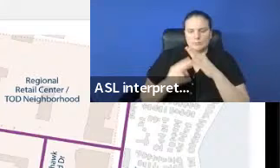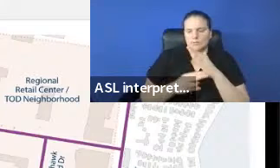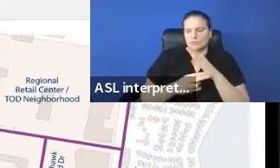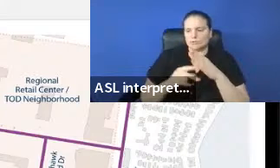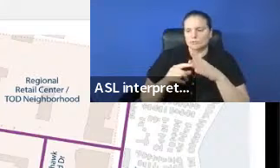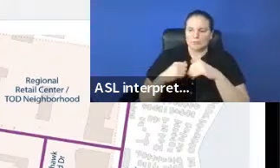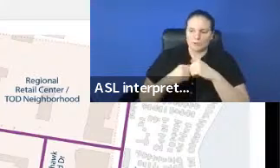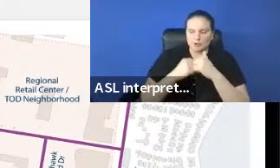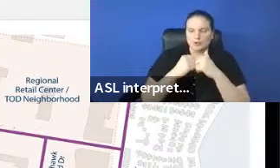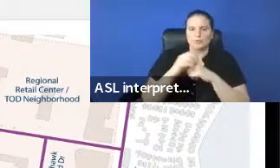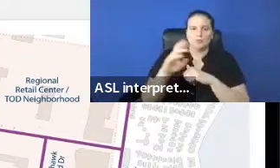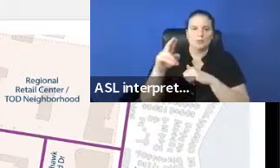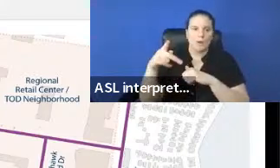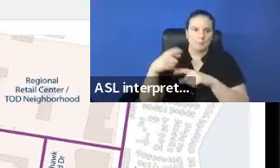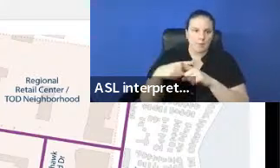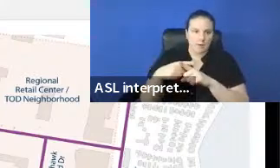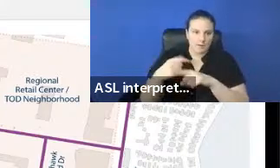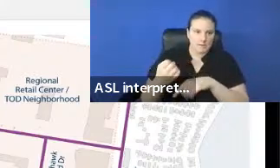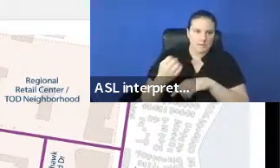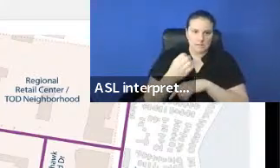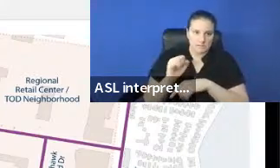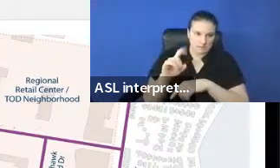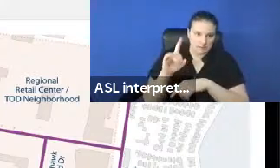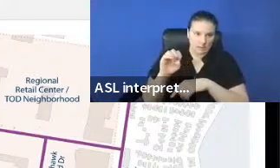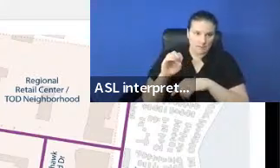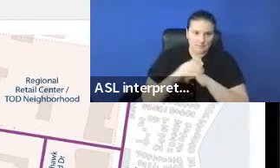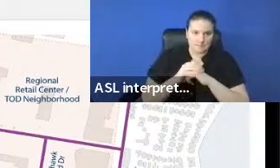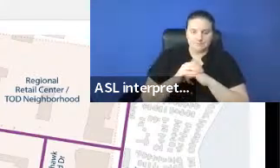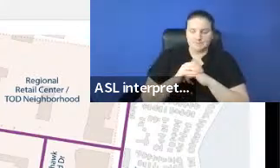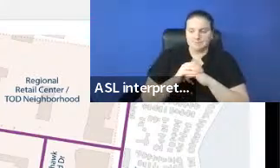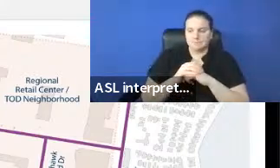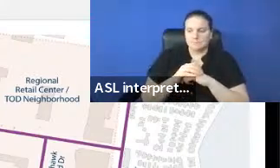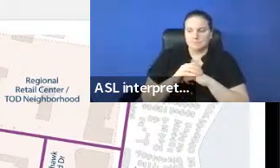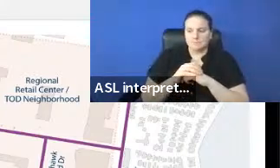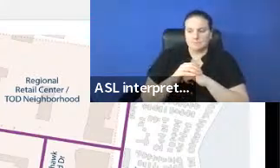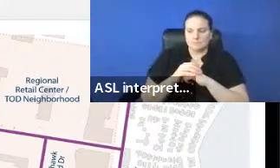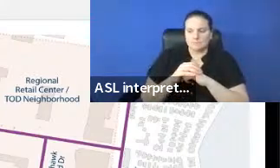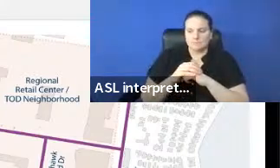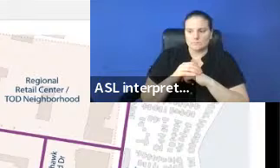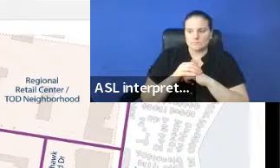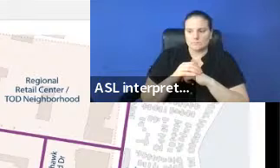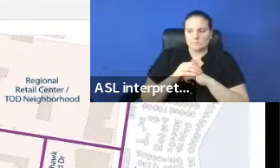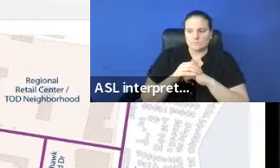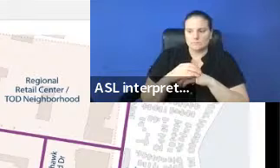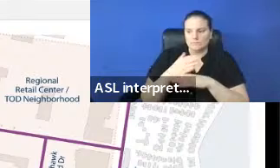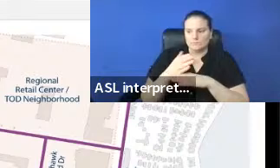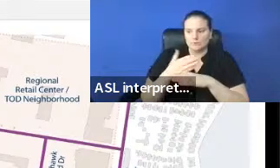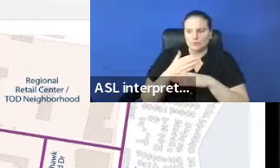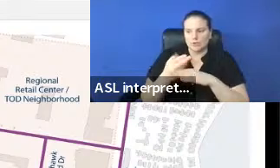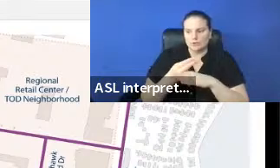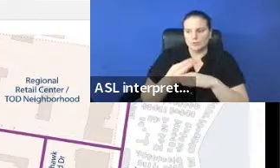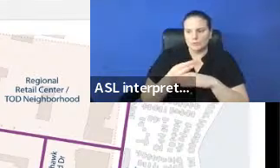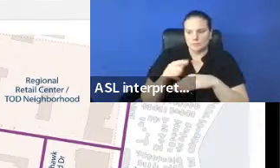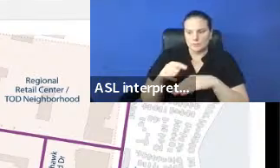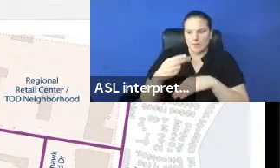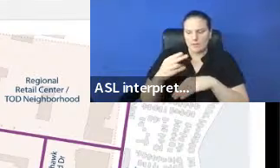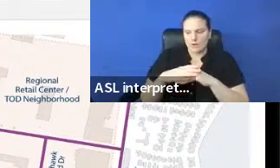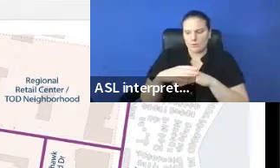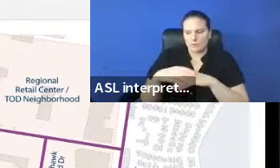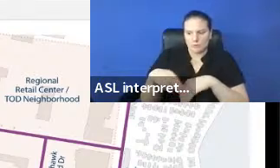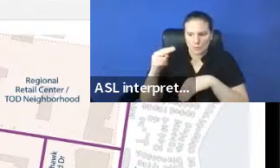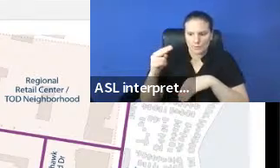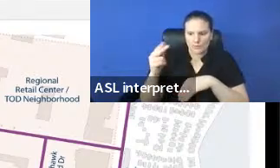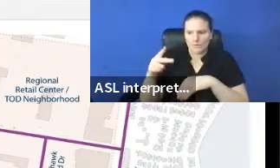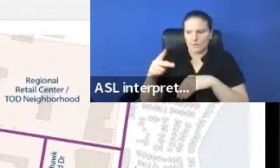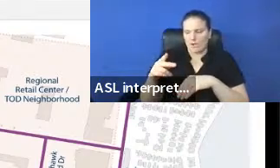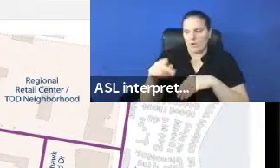structure on the east side to get the shared use path across North Portland Harbor.